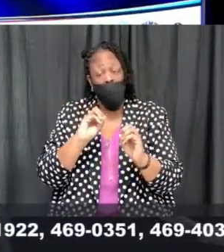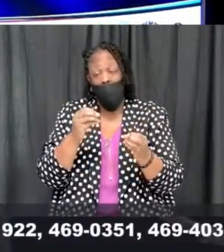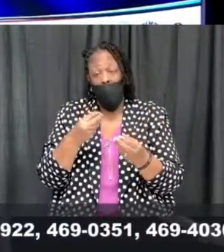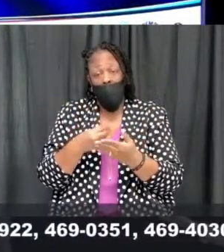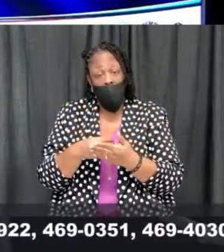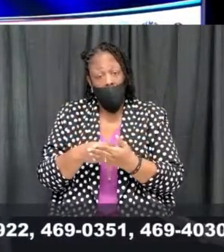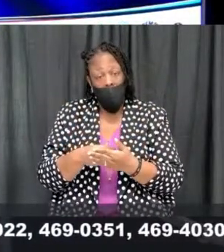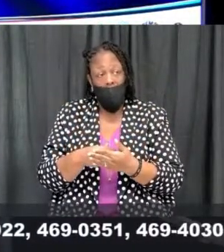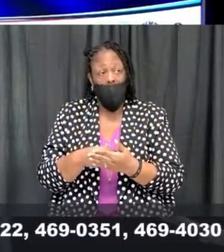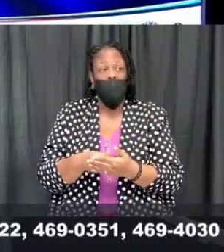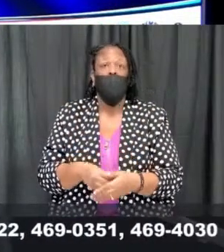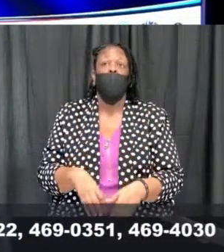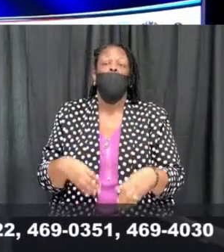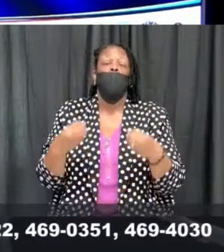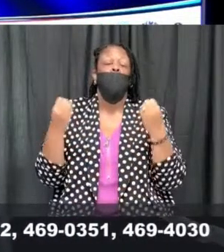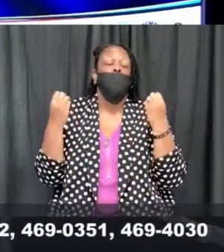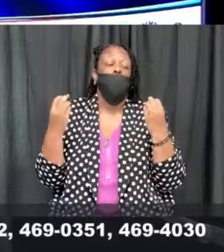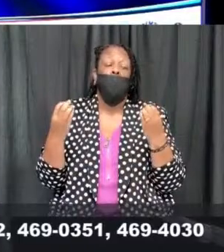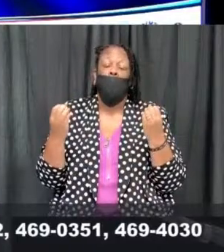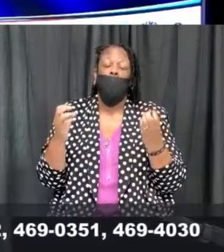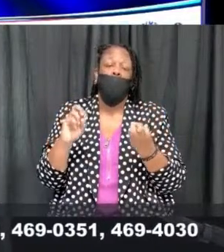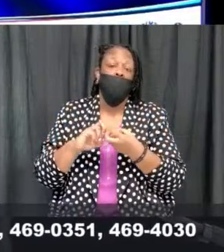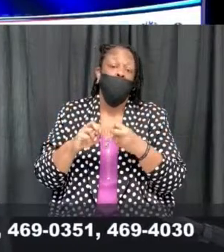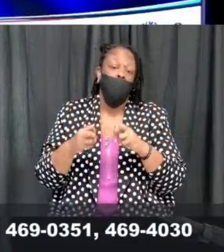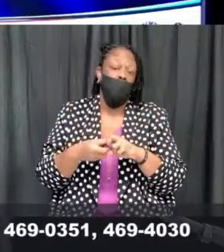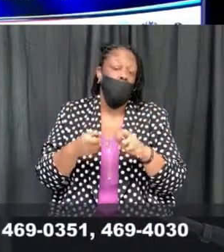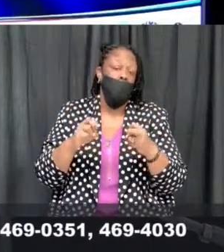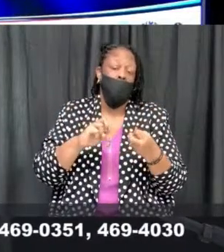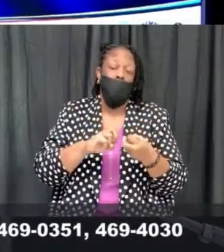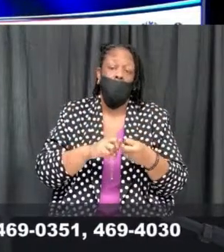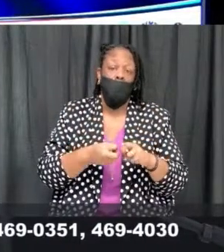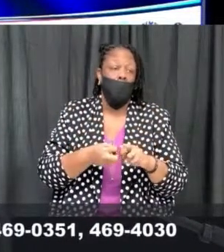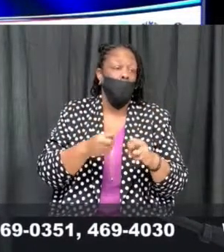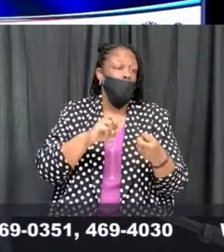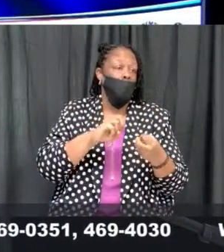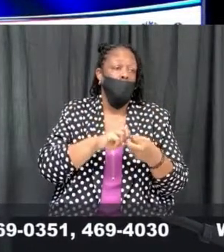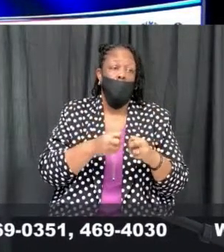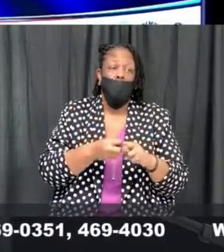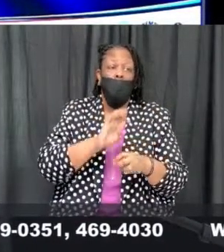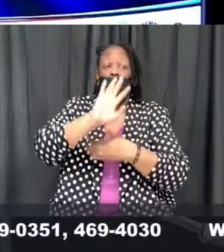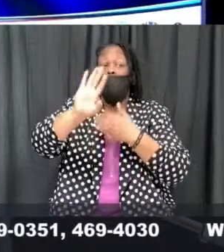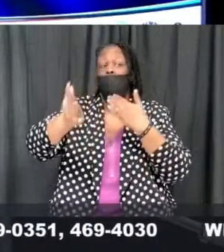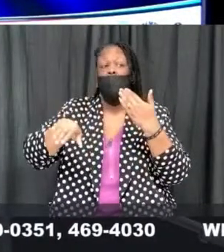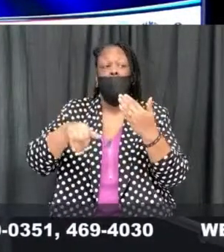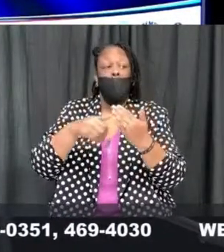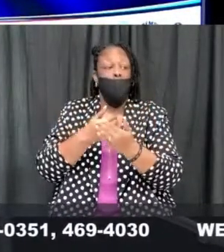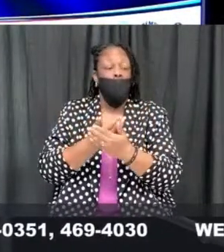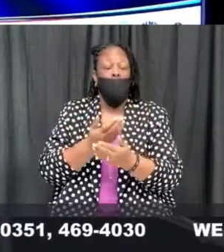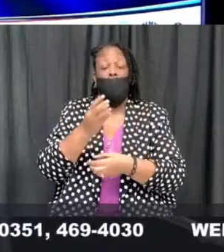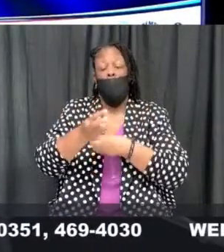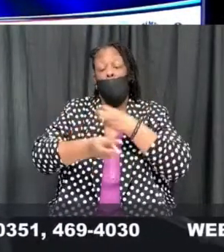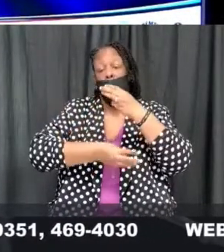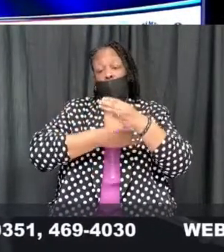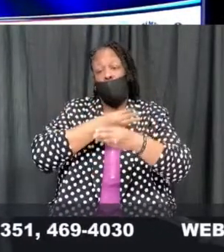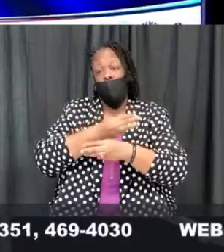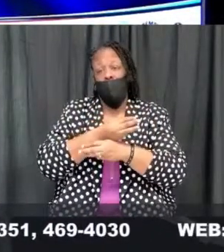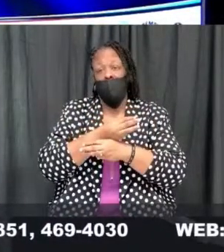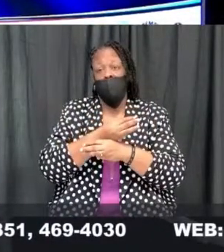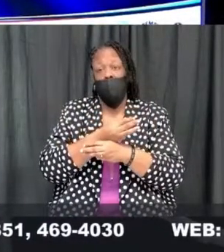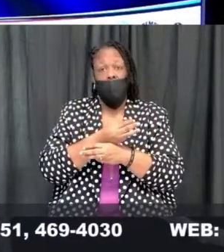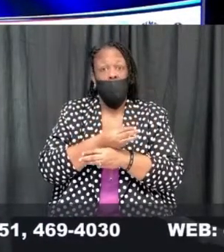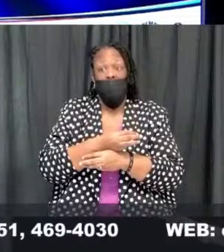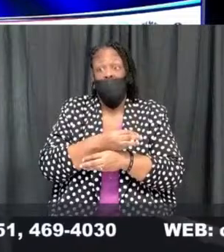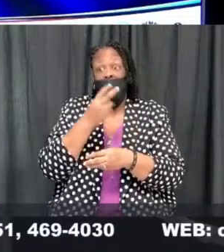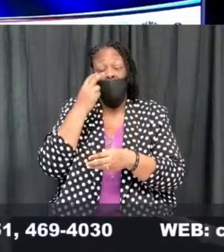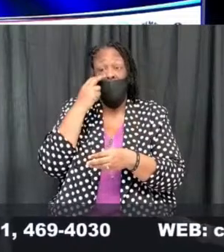many social constraints and restraints all around the world, something we have not seen